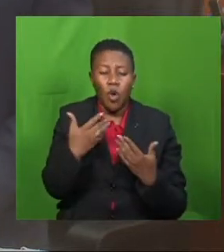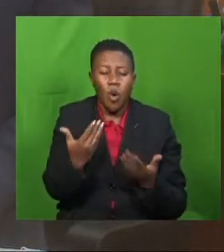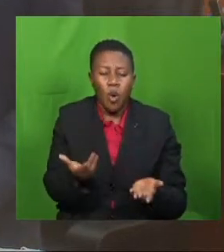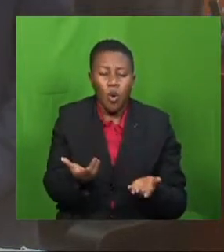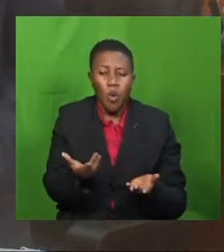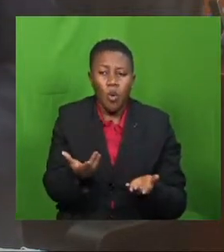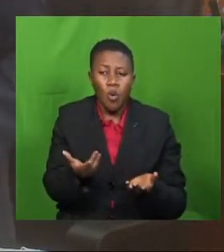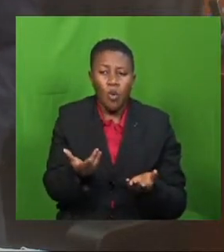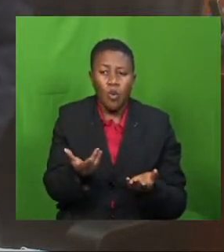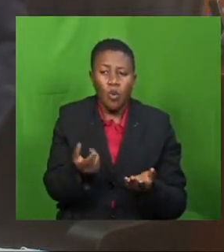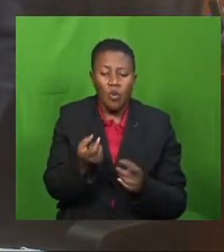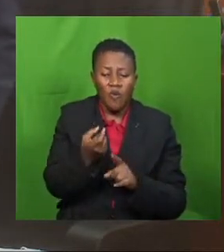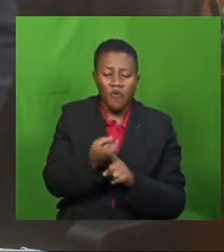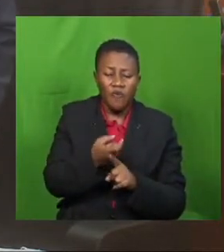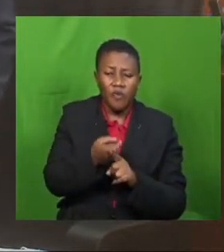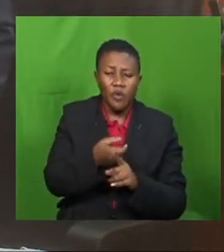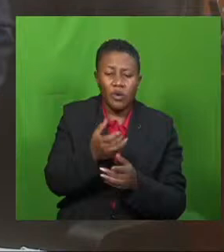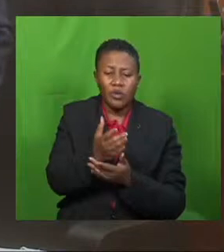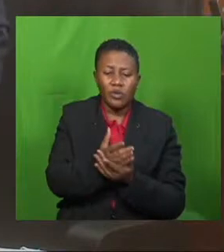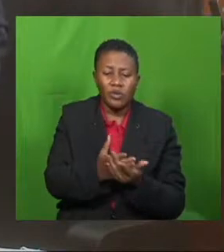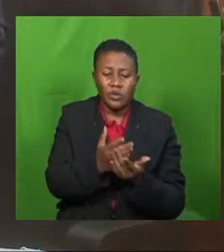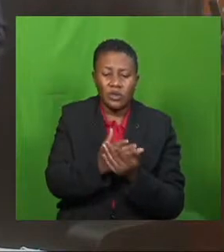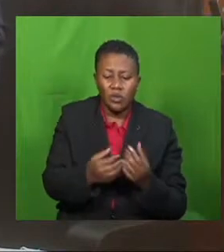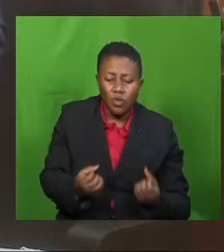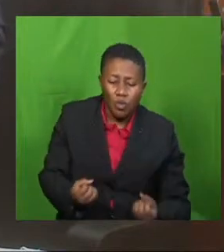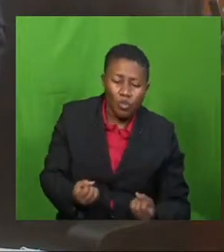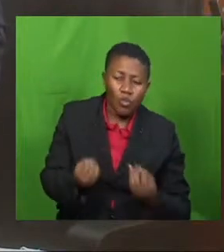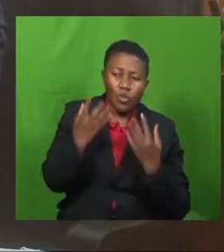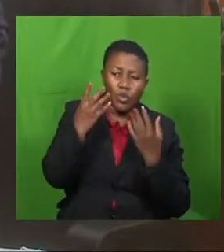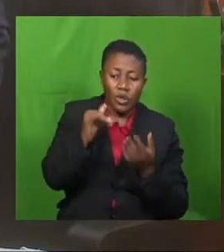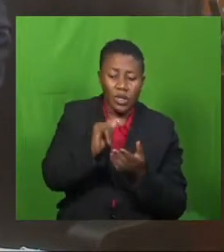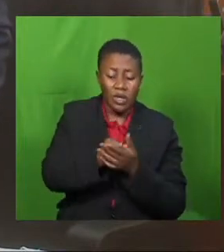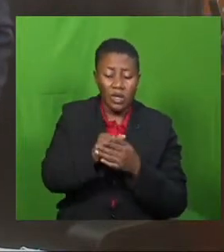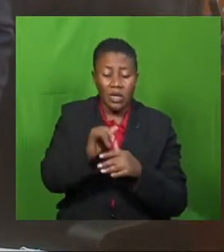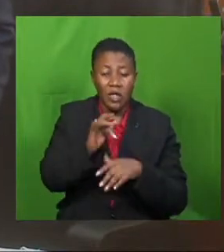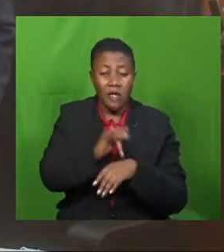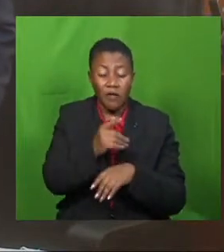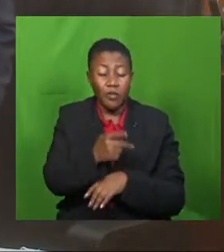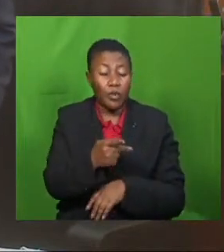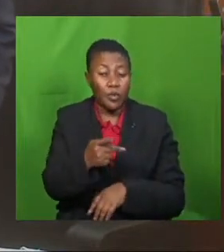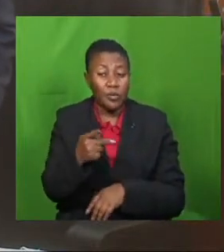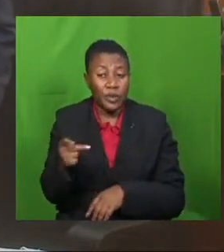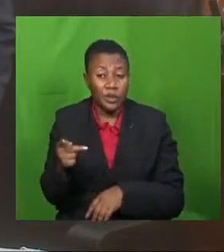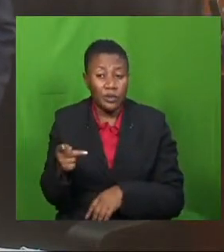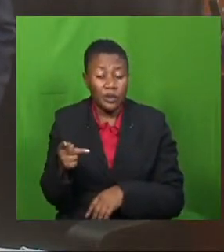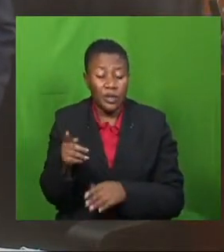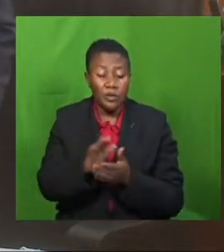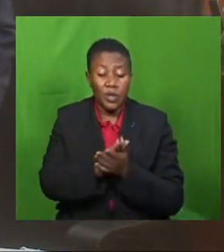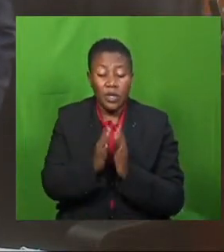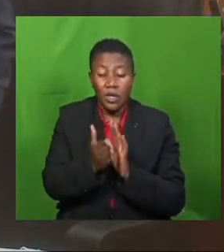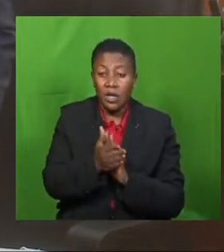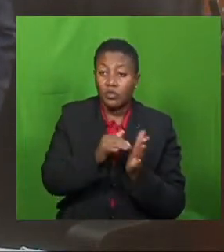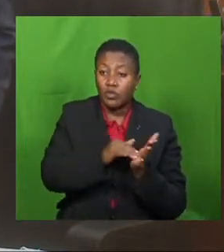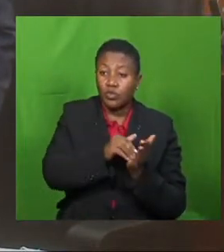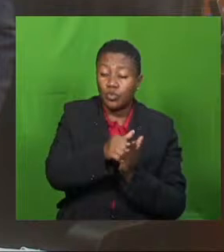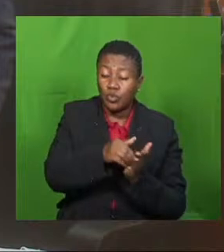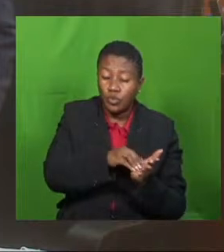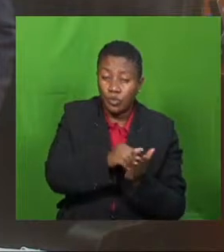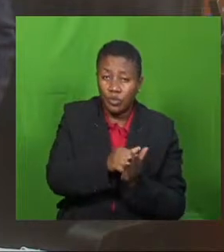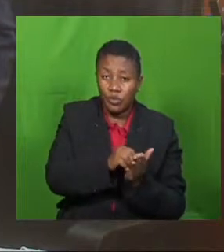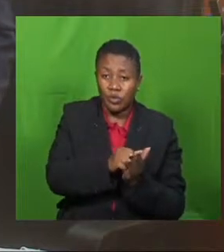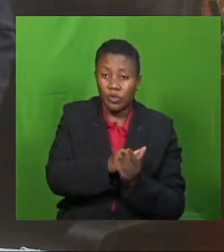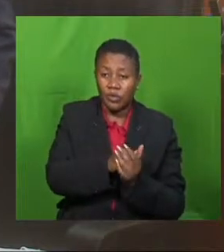predicated on the politics of exclusion, which renders segments of the population marginalized, and they become vulnerable and get preyed on